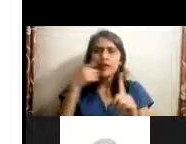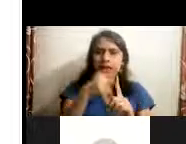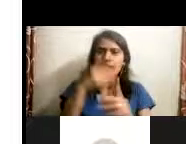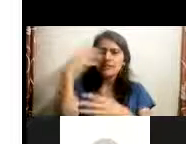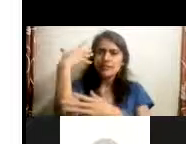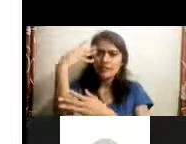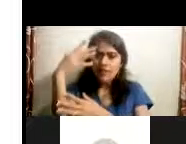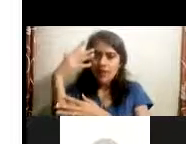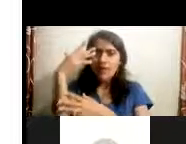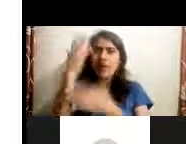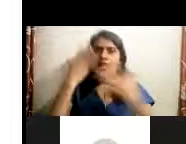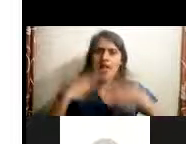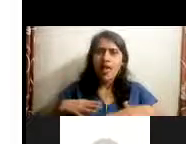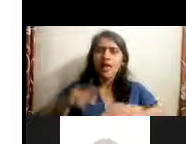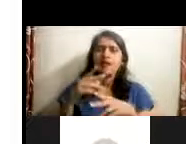standard healthcare